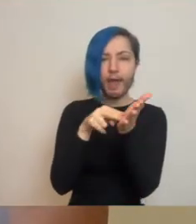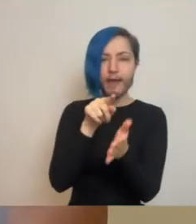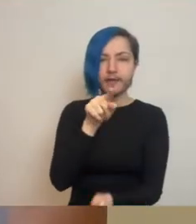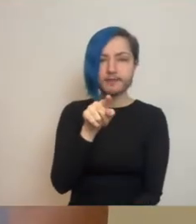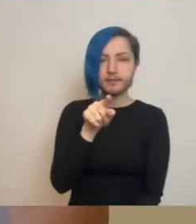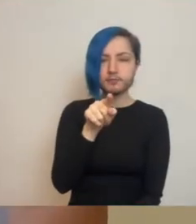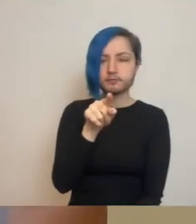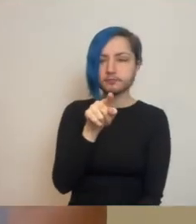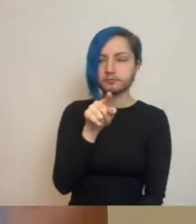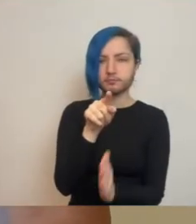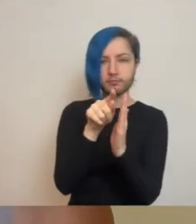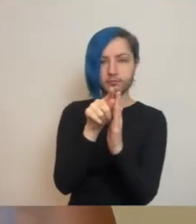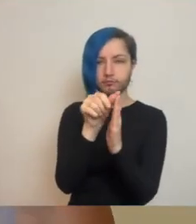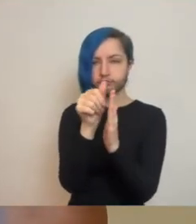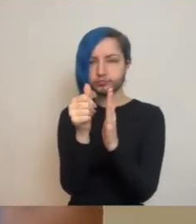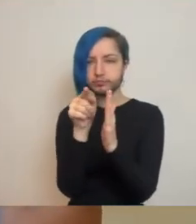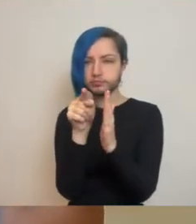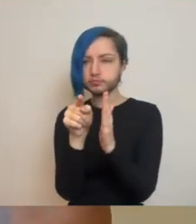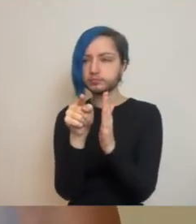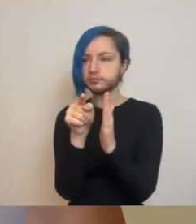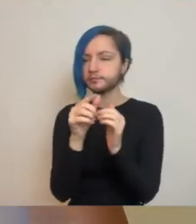N to be